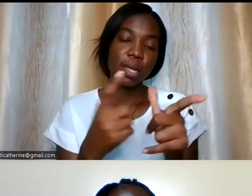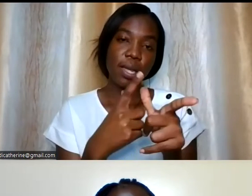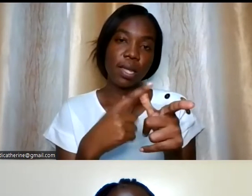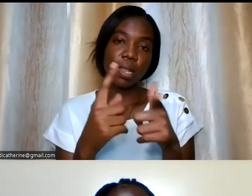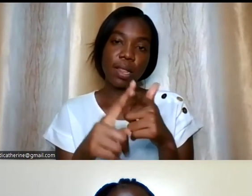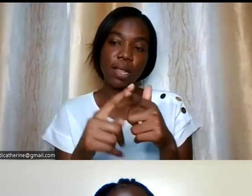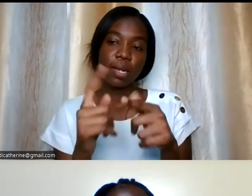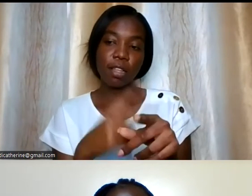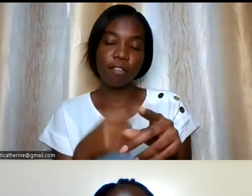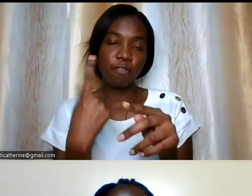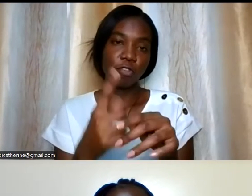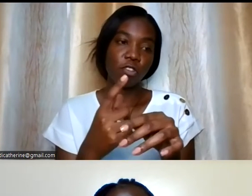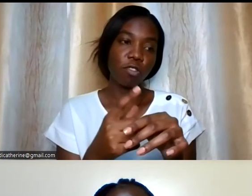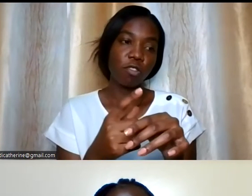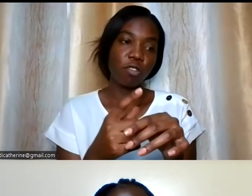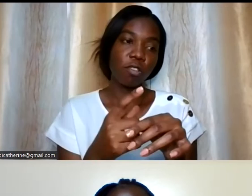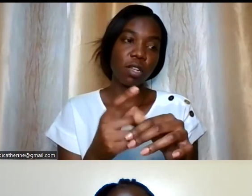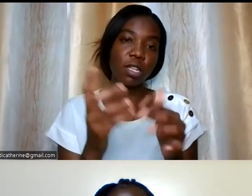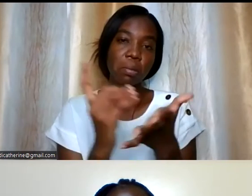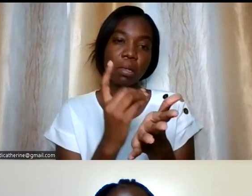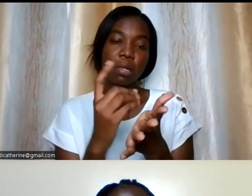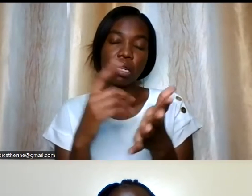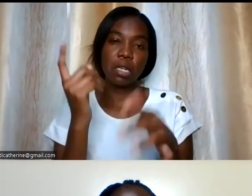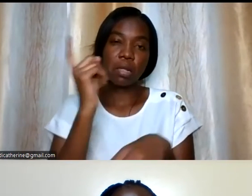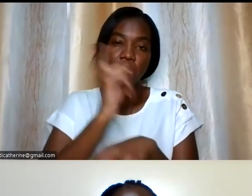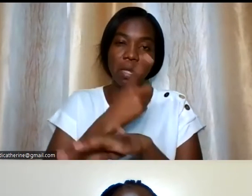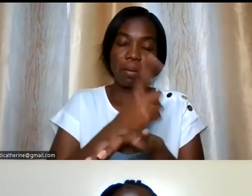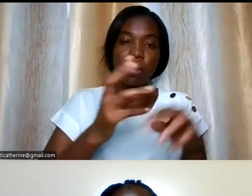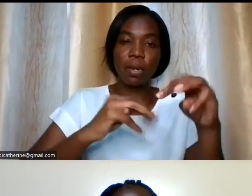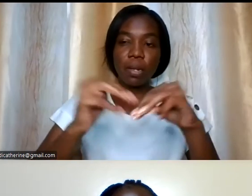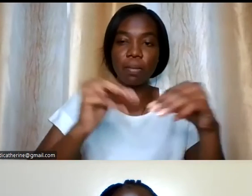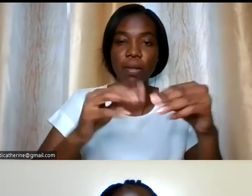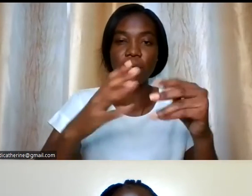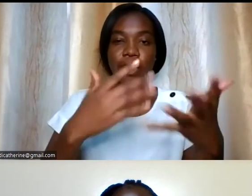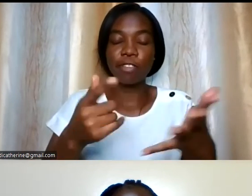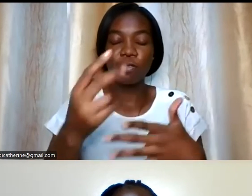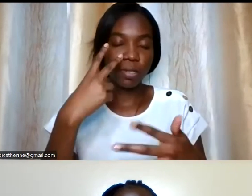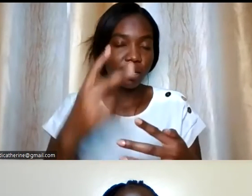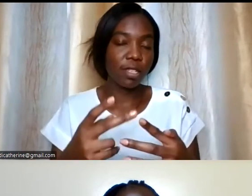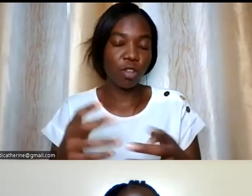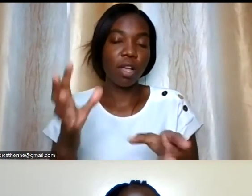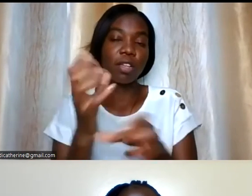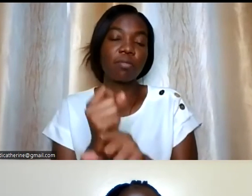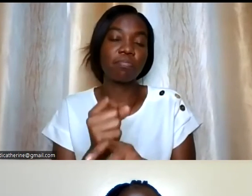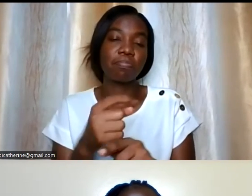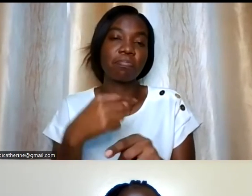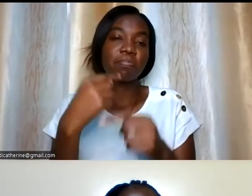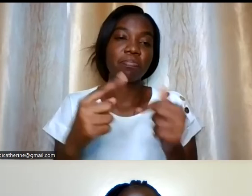say, even to the disciplinary management aspect, you will see organizations will keep saying the HR